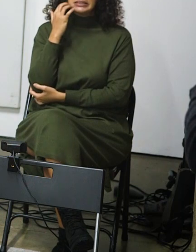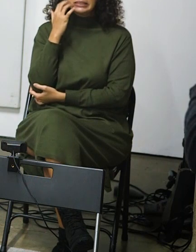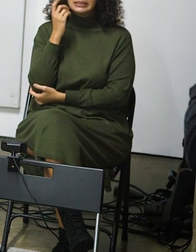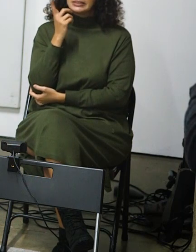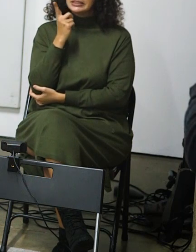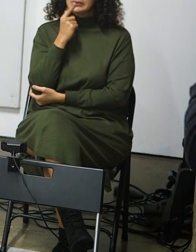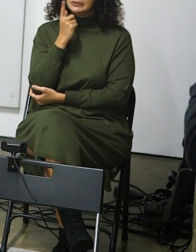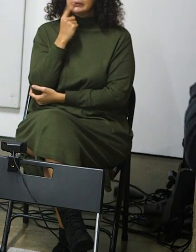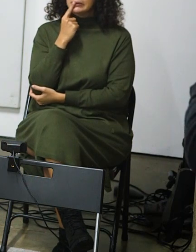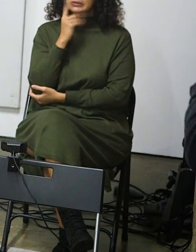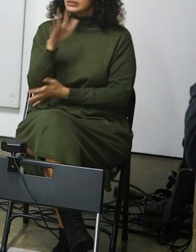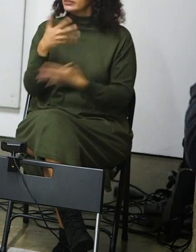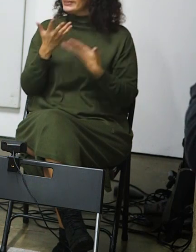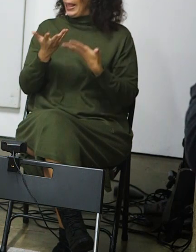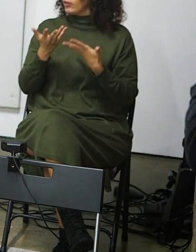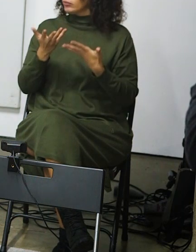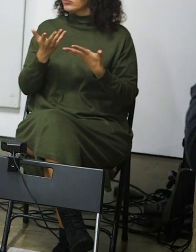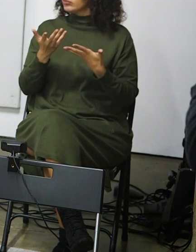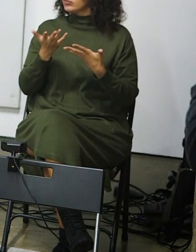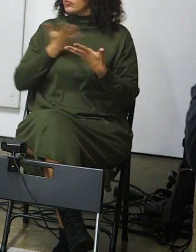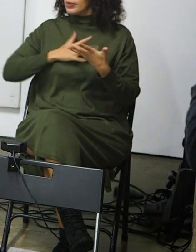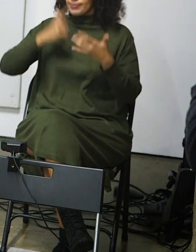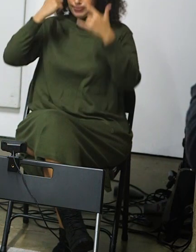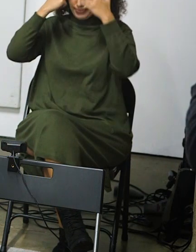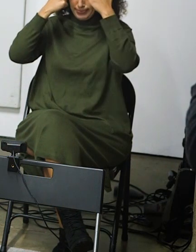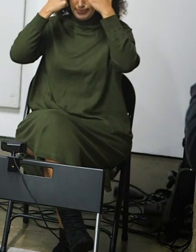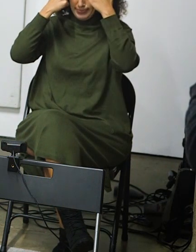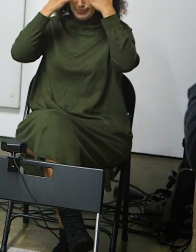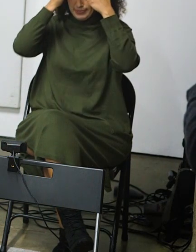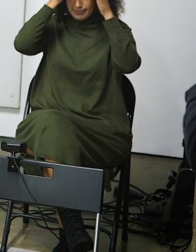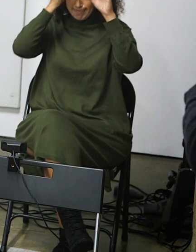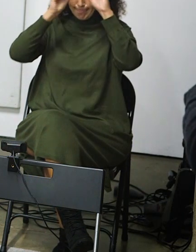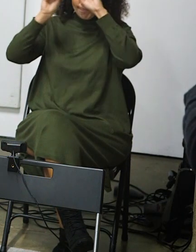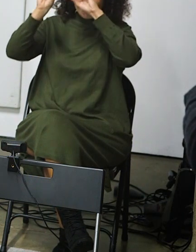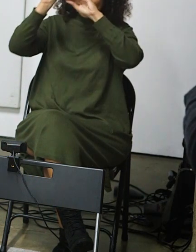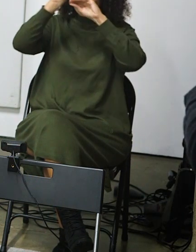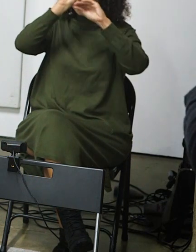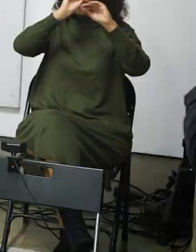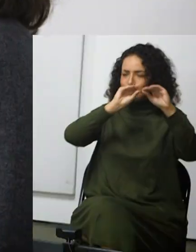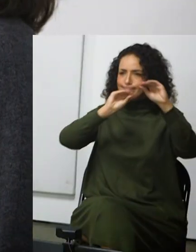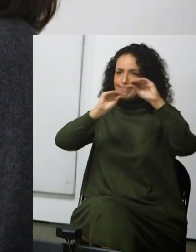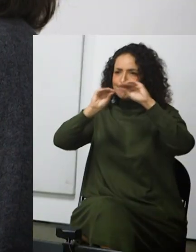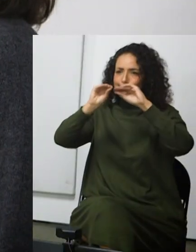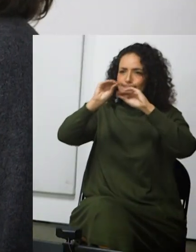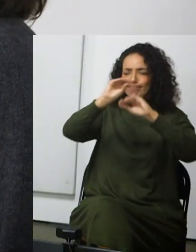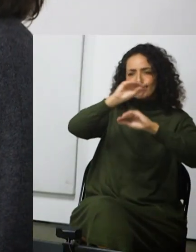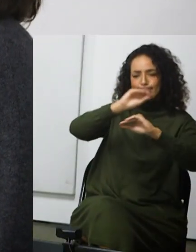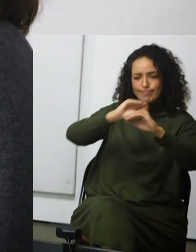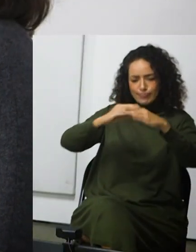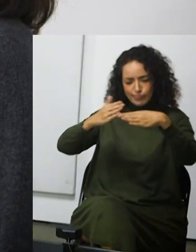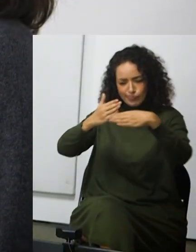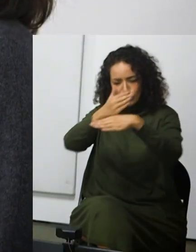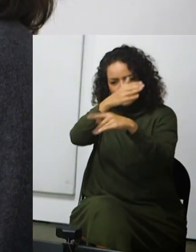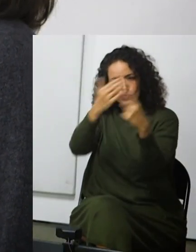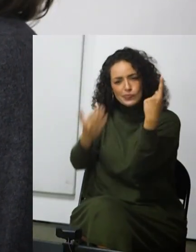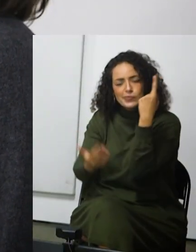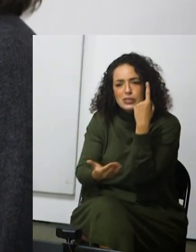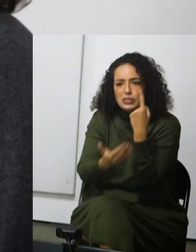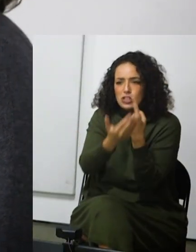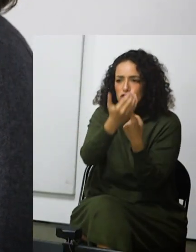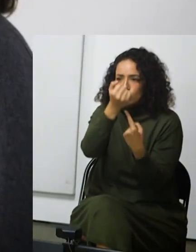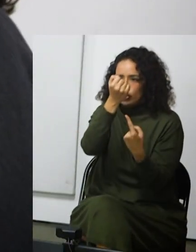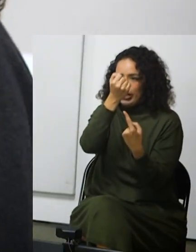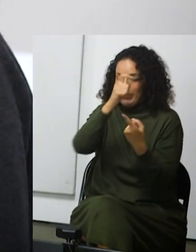I think right now I'm trying to figure out how to do this work in a way that's sustainable for me in the context of